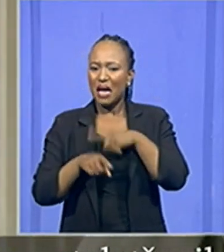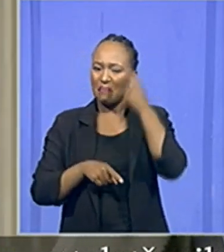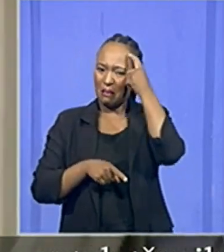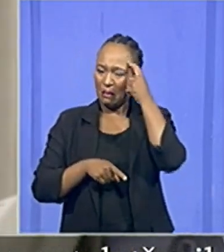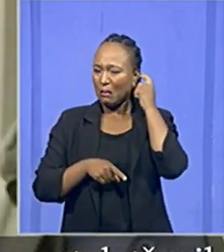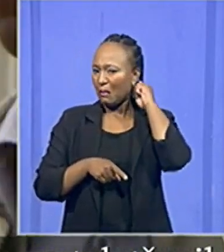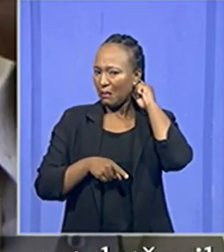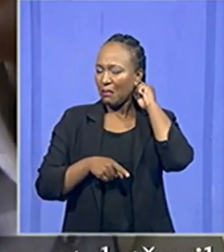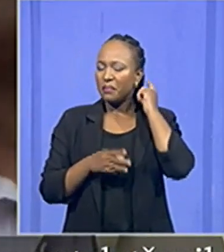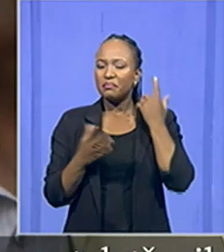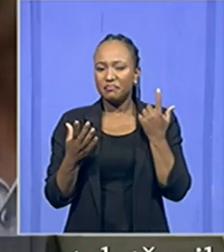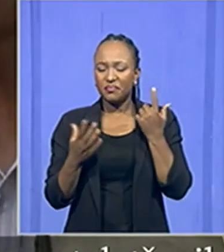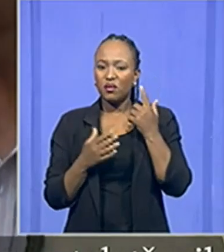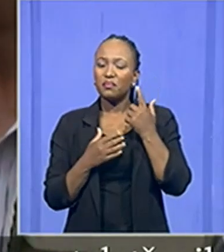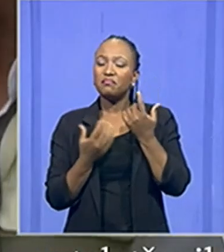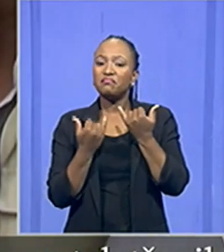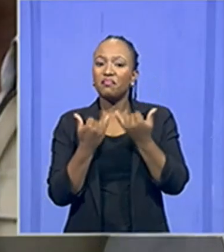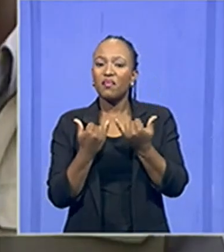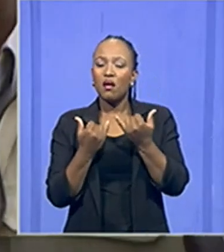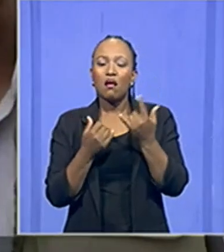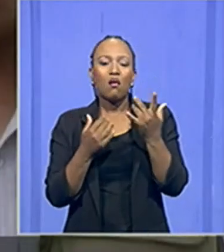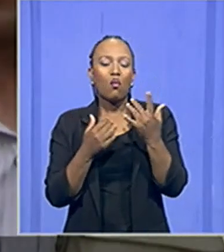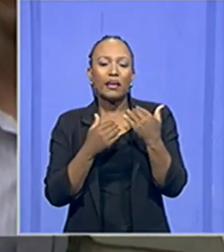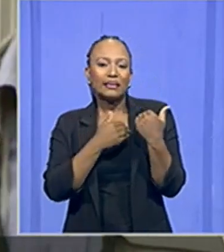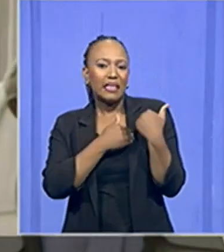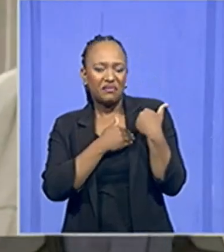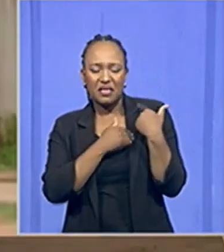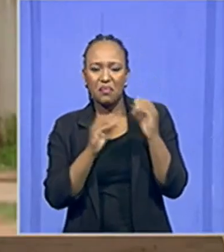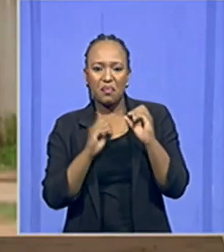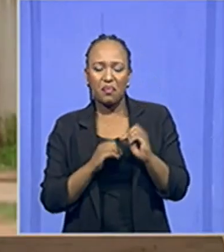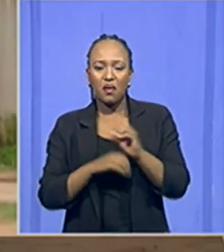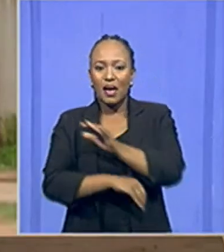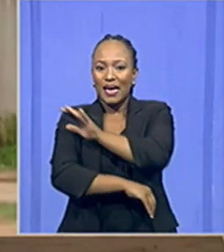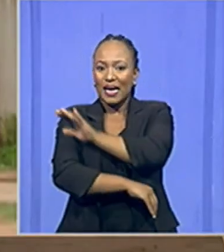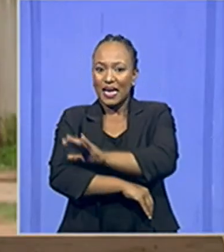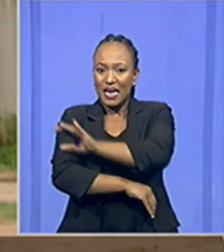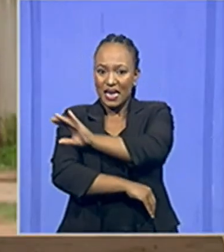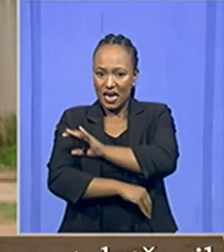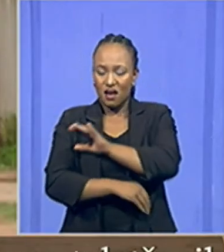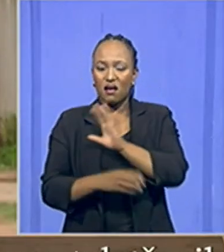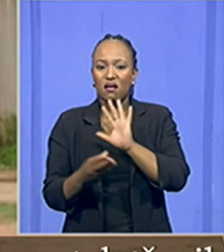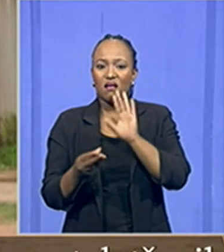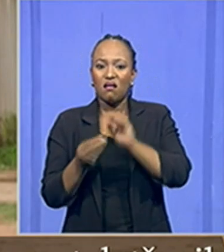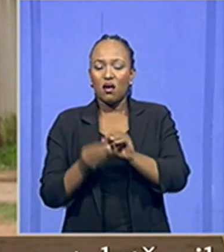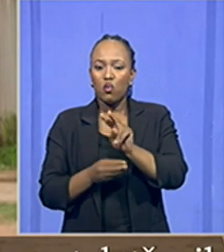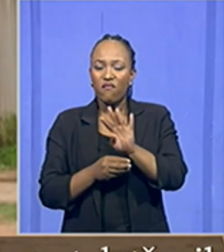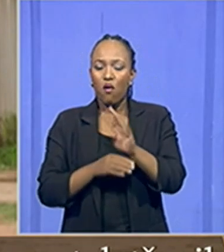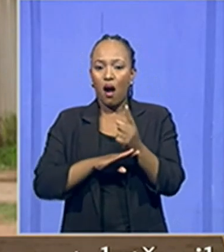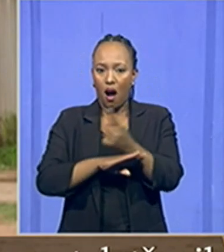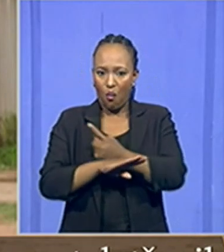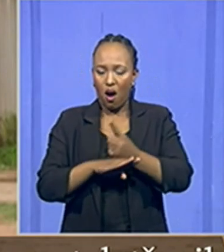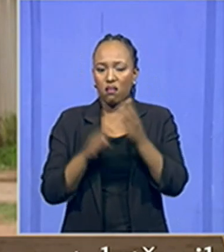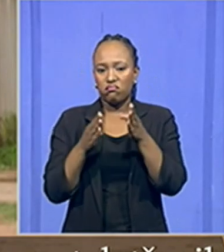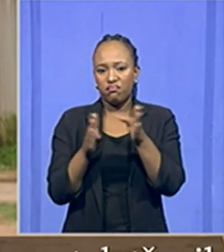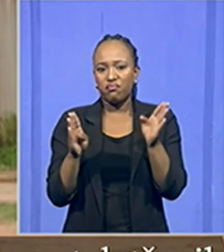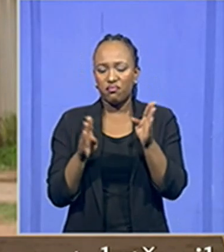e palwetše ke go phetagatša magato a tšhireletšo go ralla le tleliniki yeo ka ge ya ba ditirelo tša diiri tše 24. Le ge